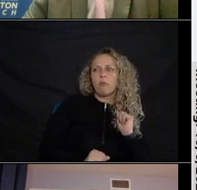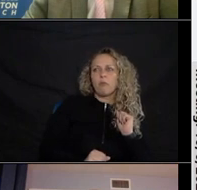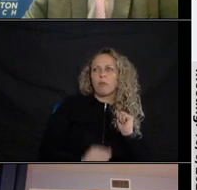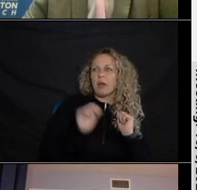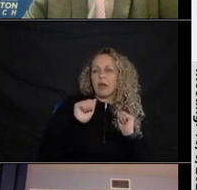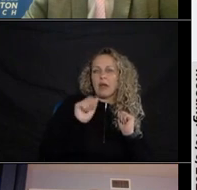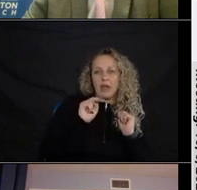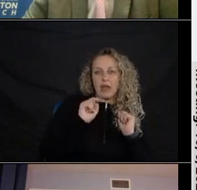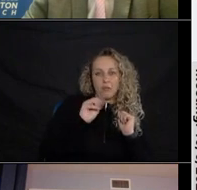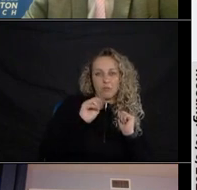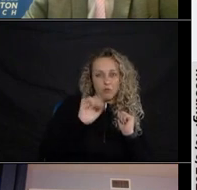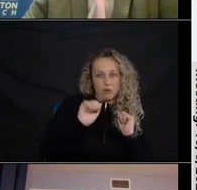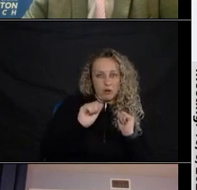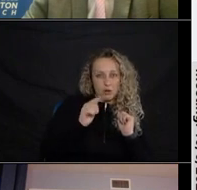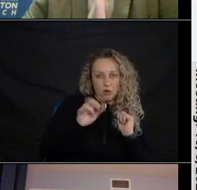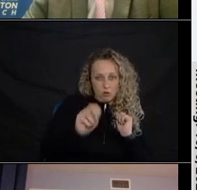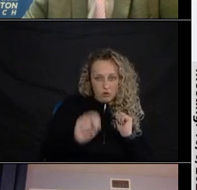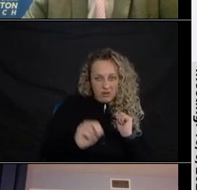Anne-Marie Lonegren.